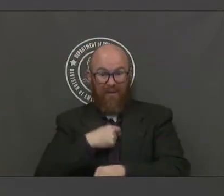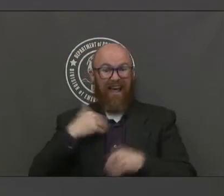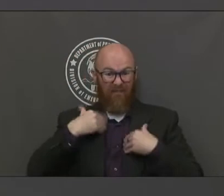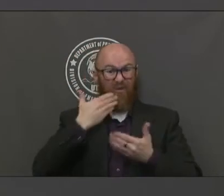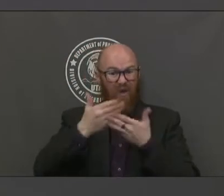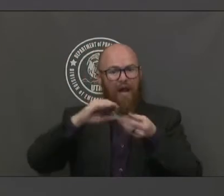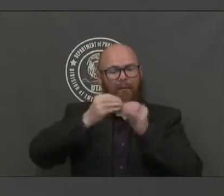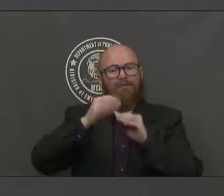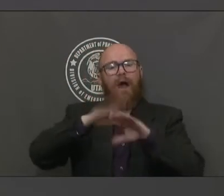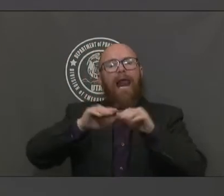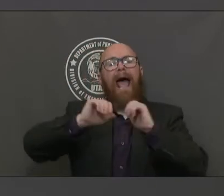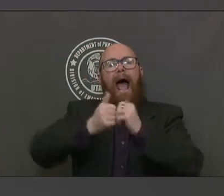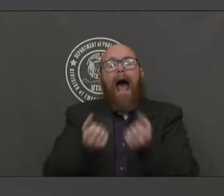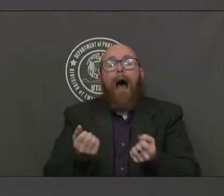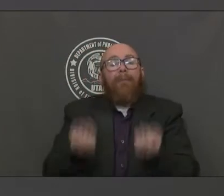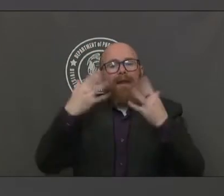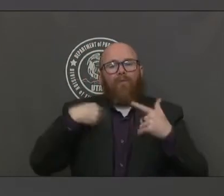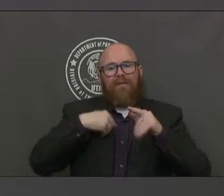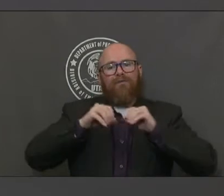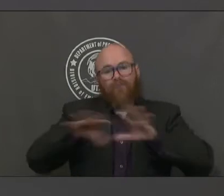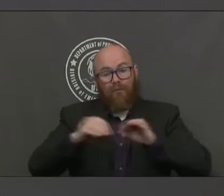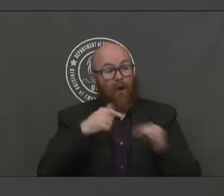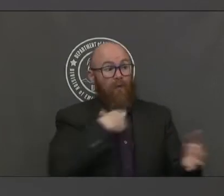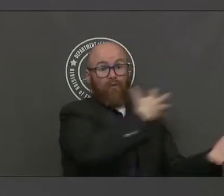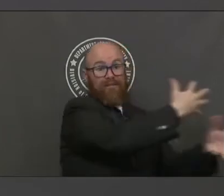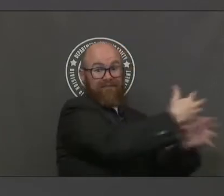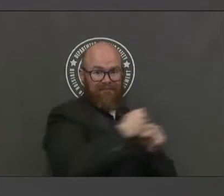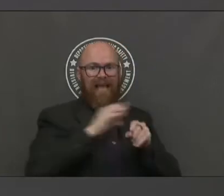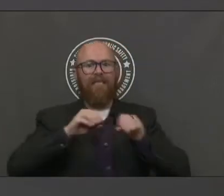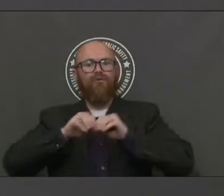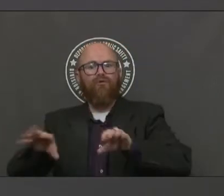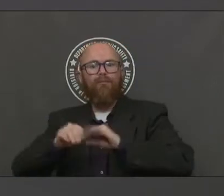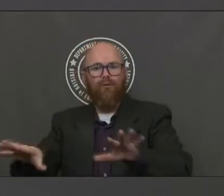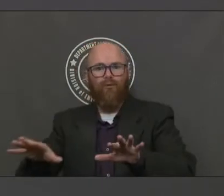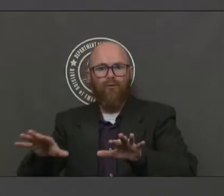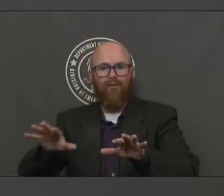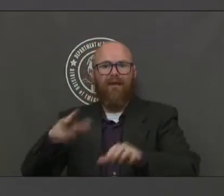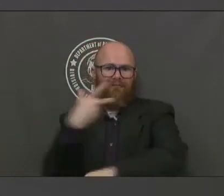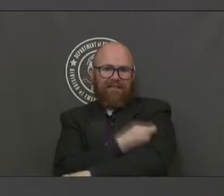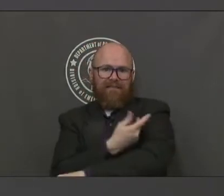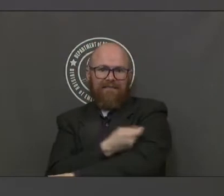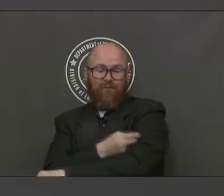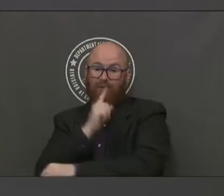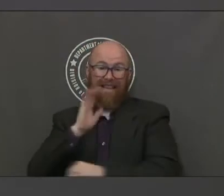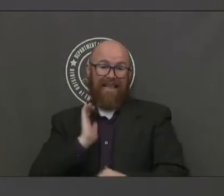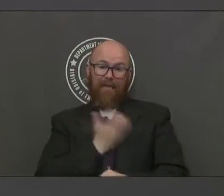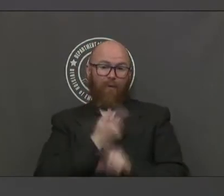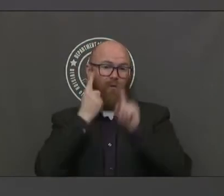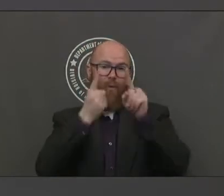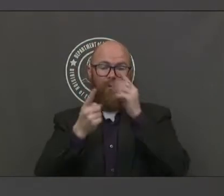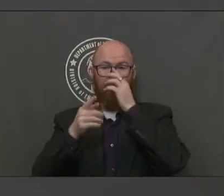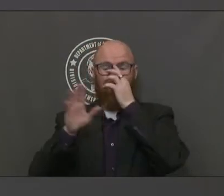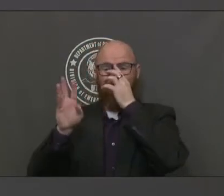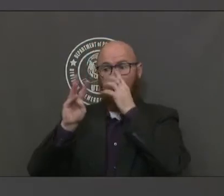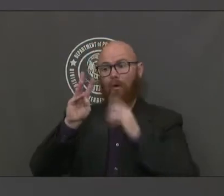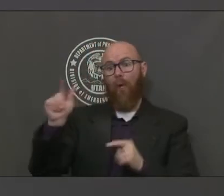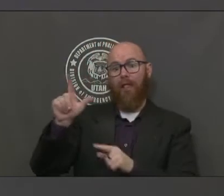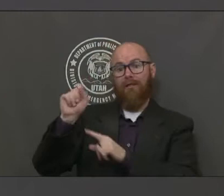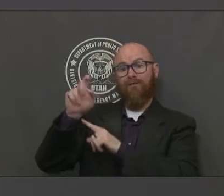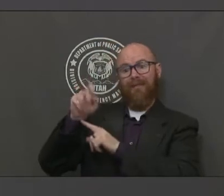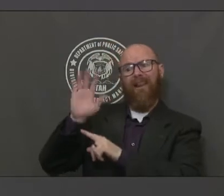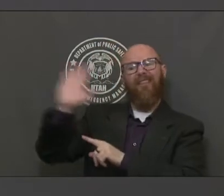little bit this past week, but we're making that up again. So all we can do is get those vaccines in arms. That's it, and that's what